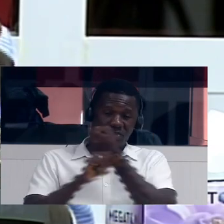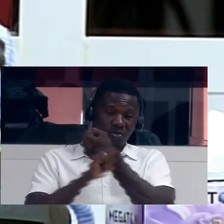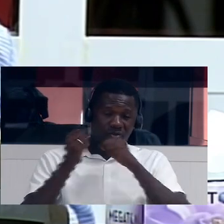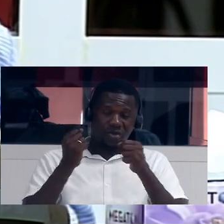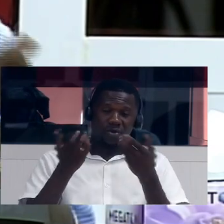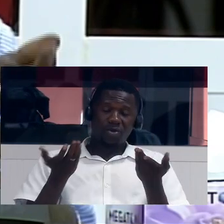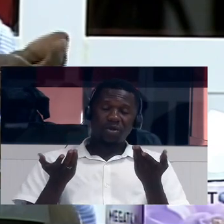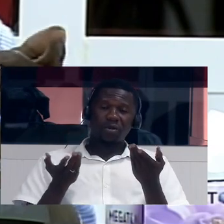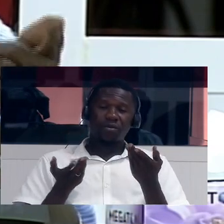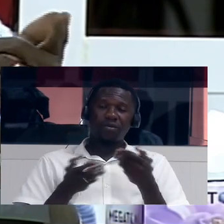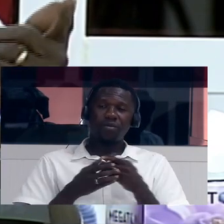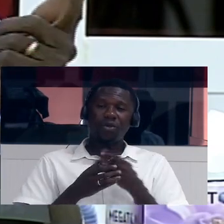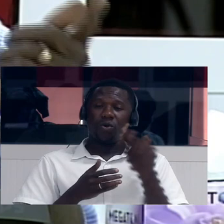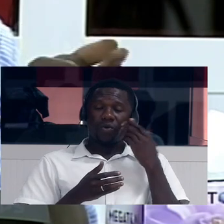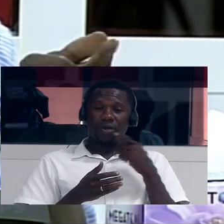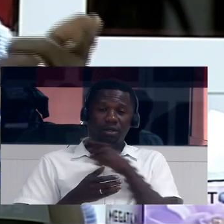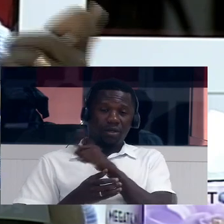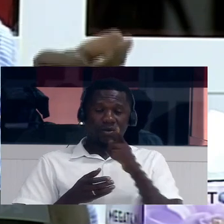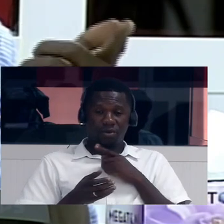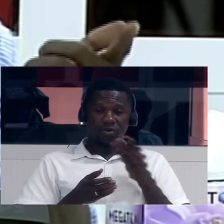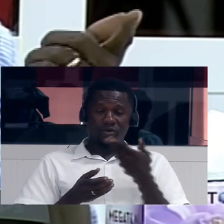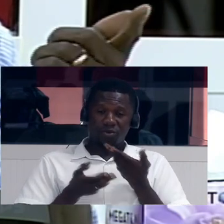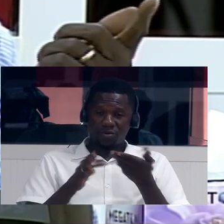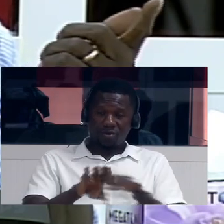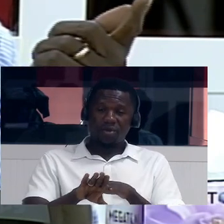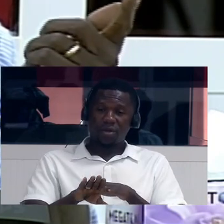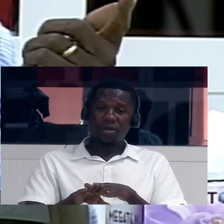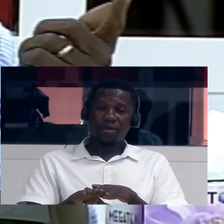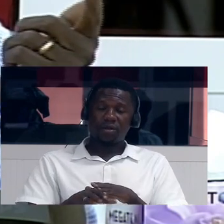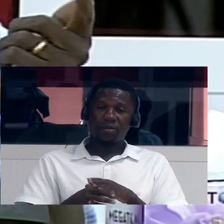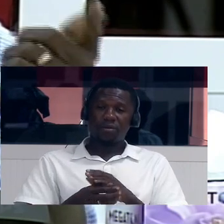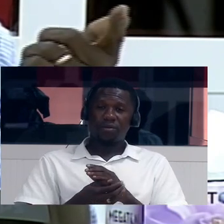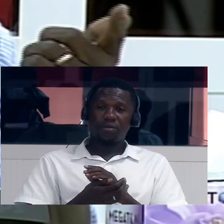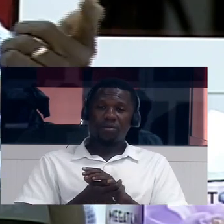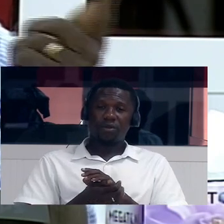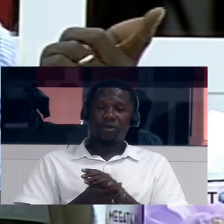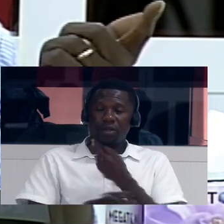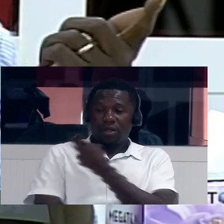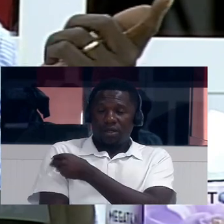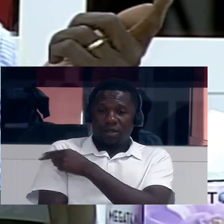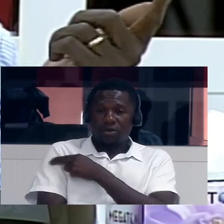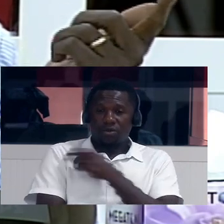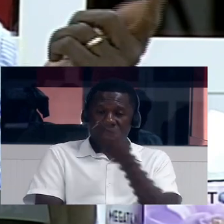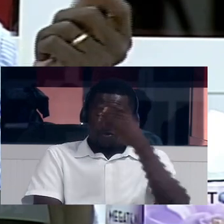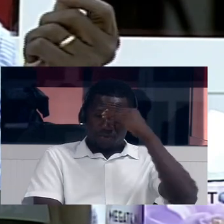I think when they were supposed to bury, what's his name, the Red Cross chap,